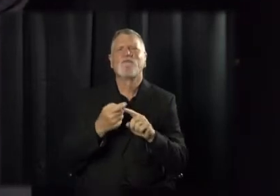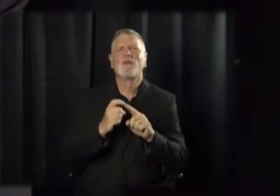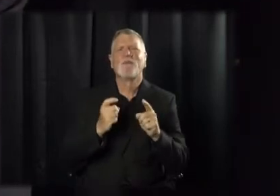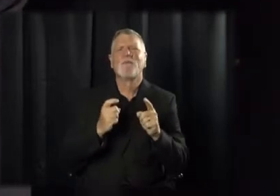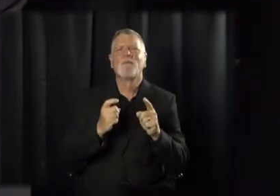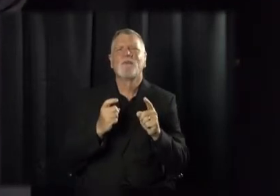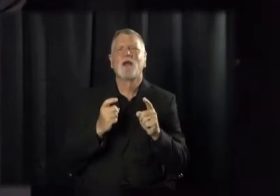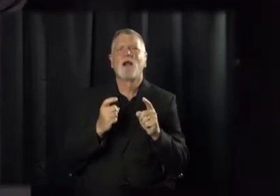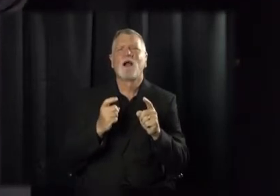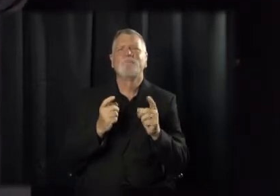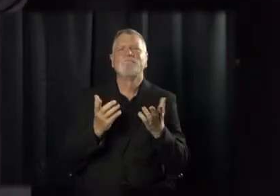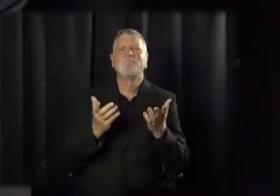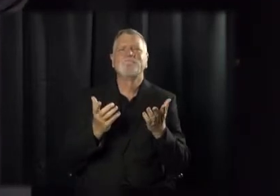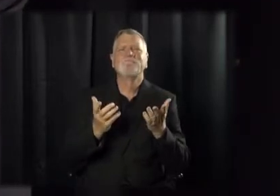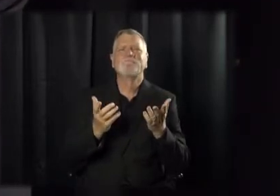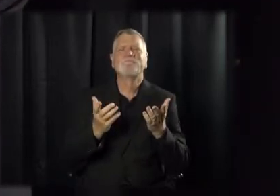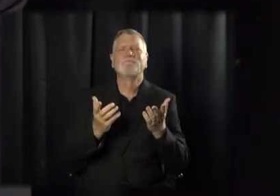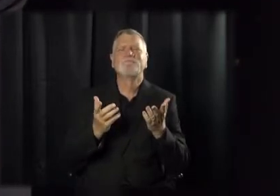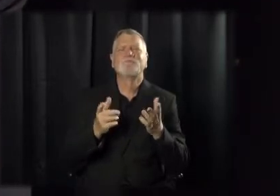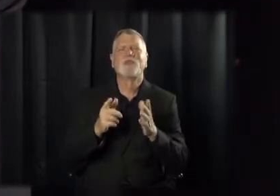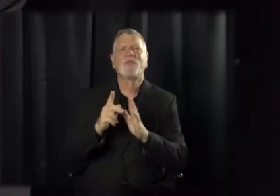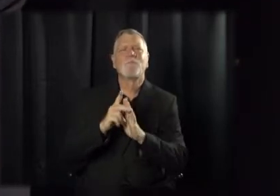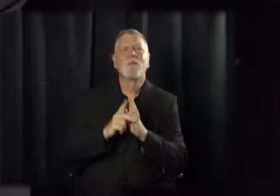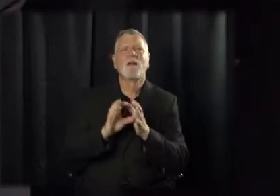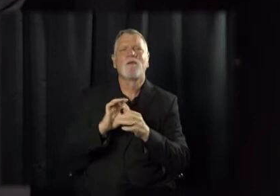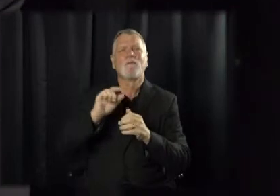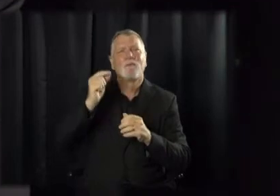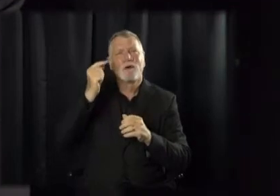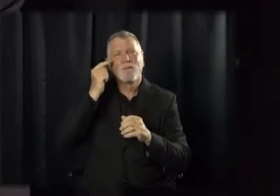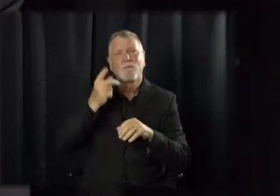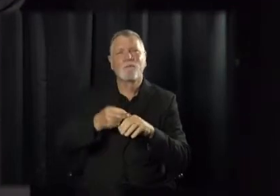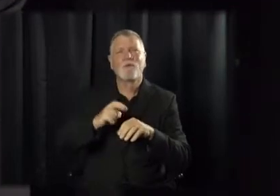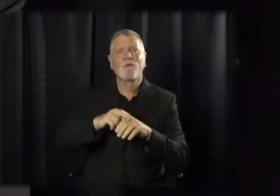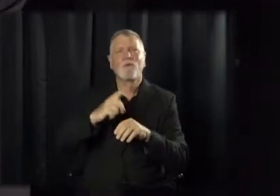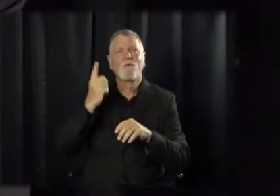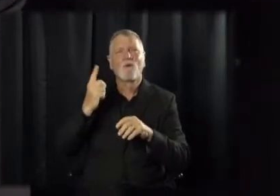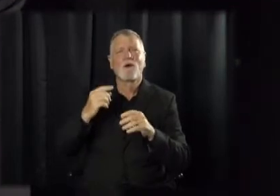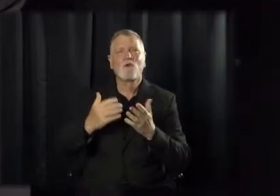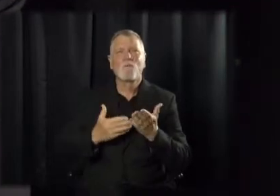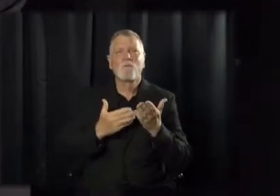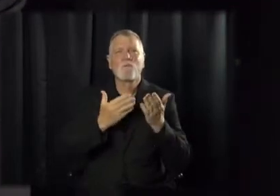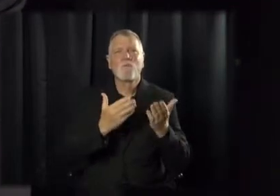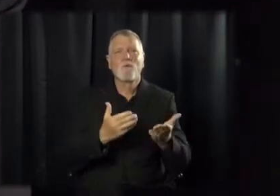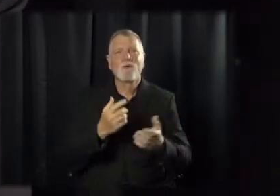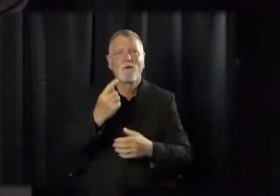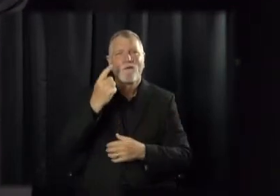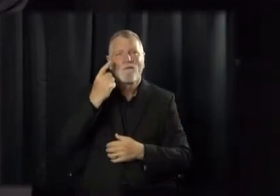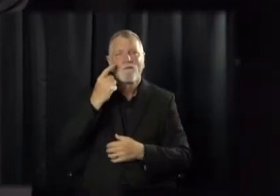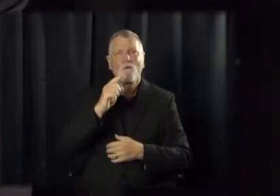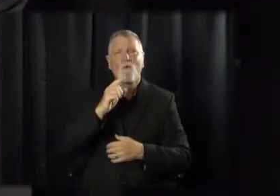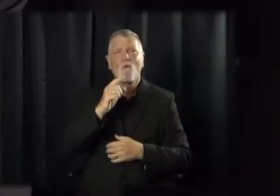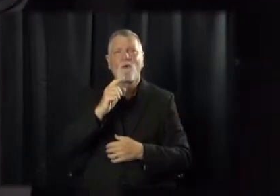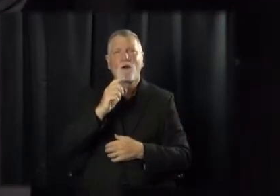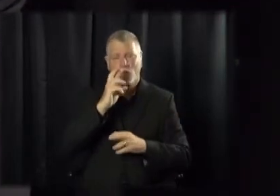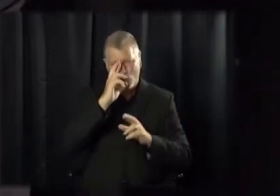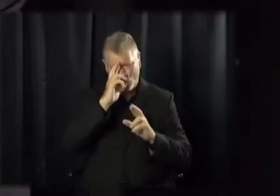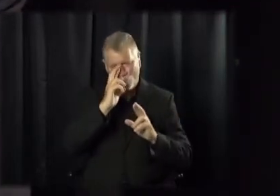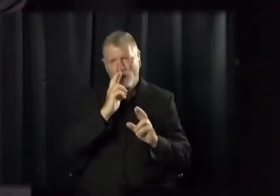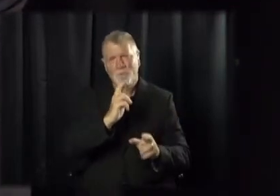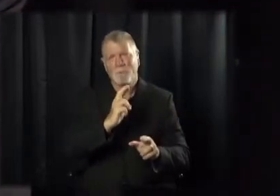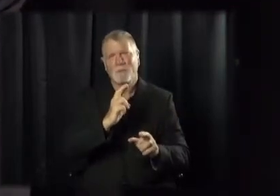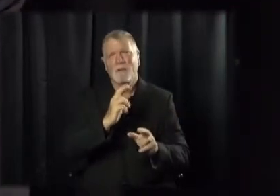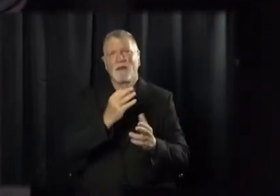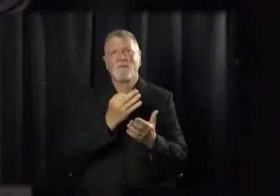the long-standing policy of the government of Puerto Rico has been to provide for and respect